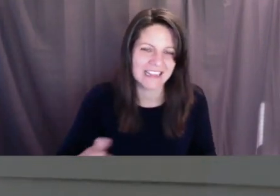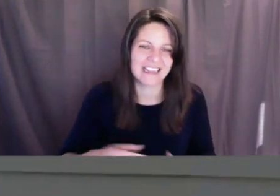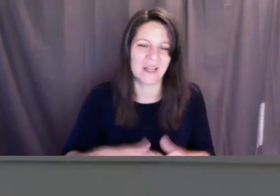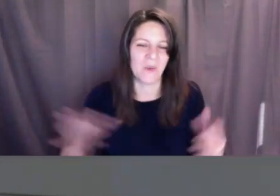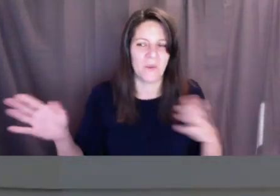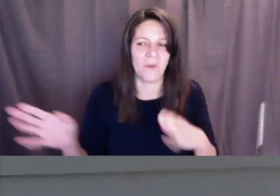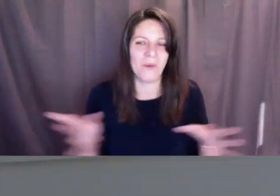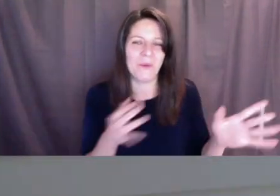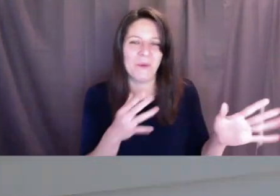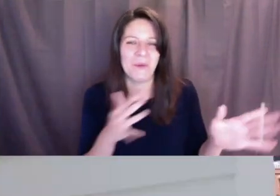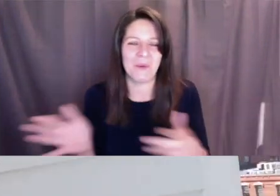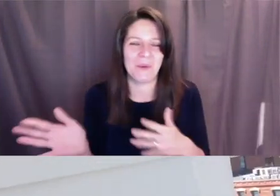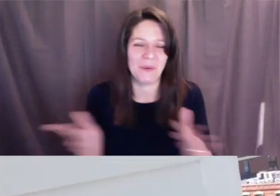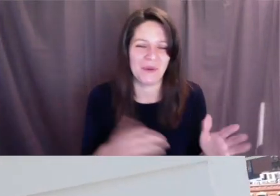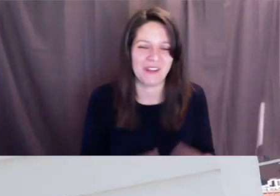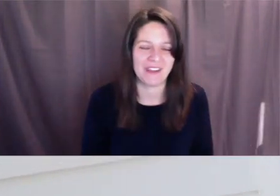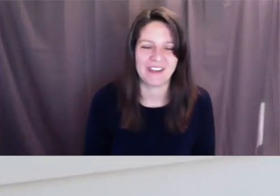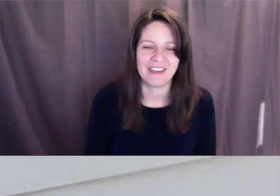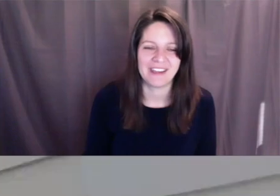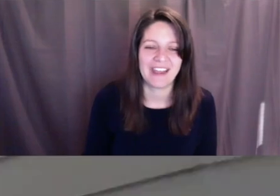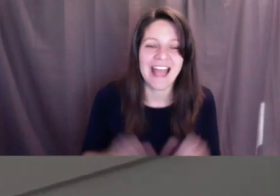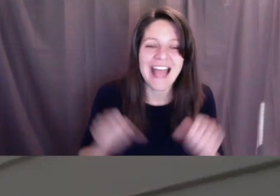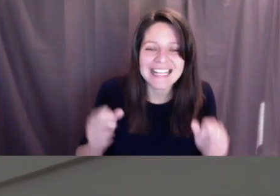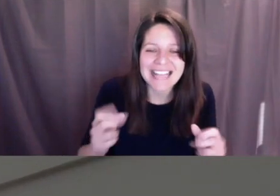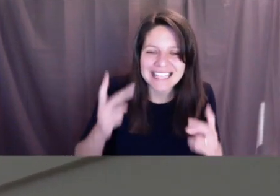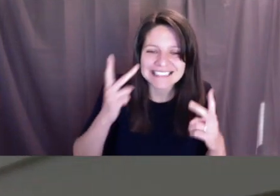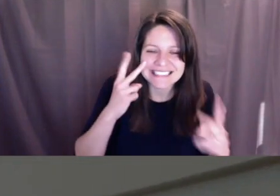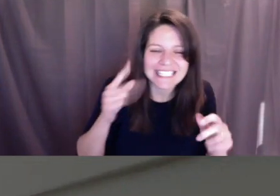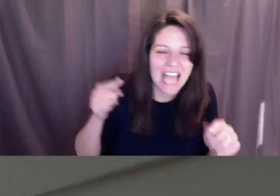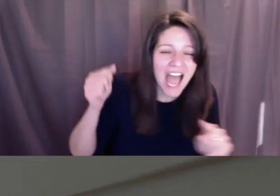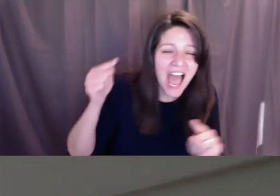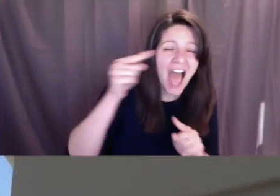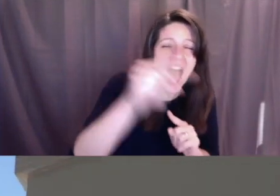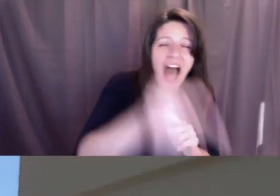fall. Unwise. You can see